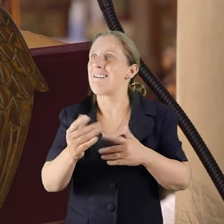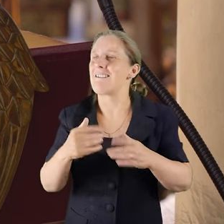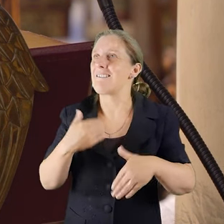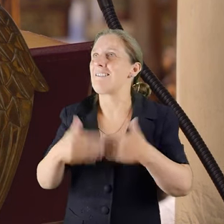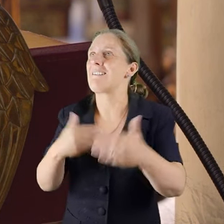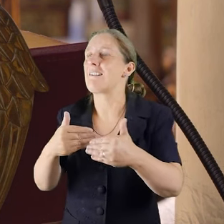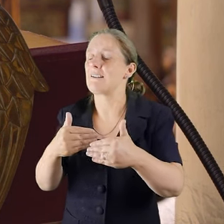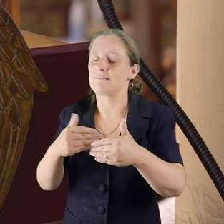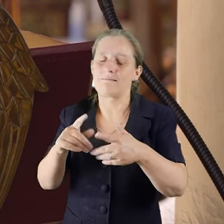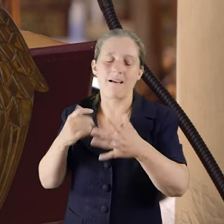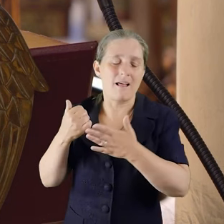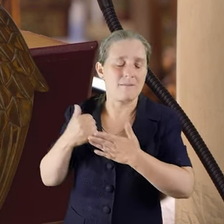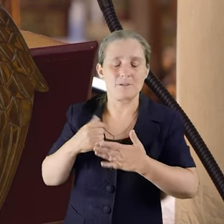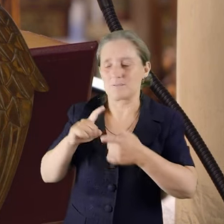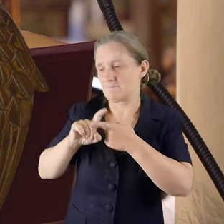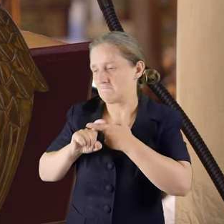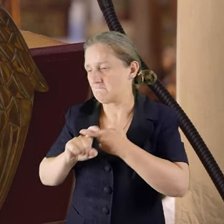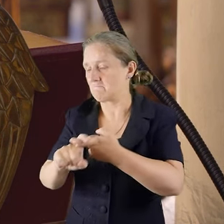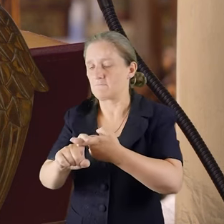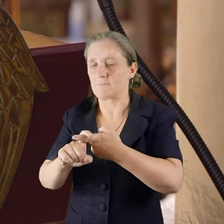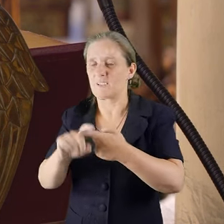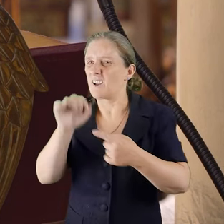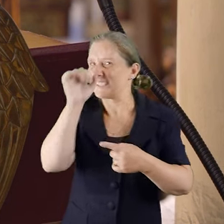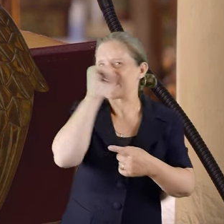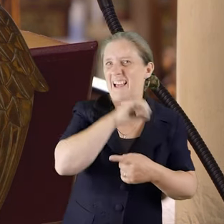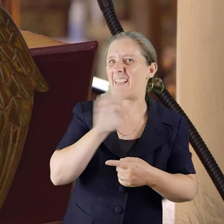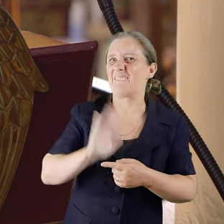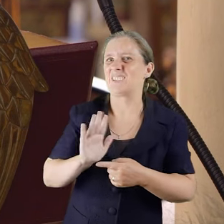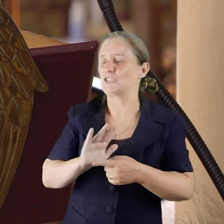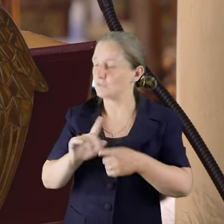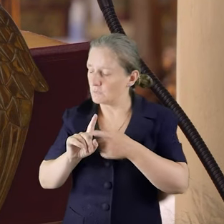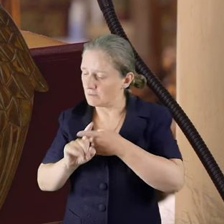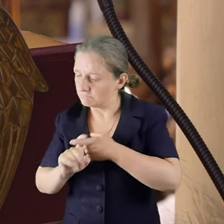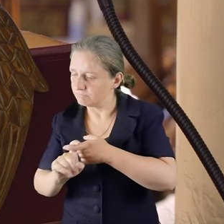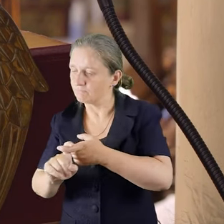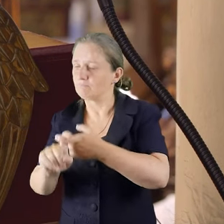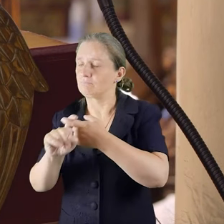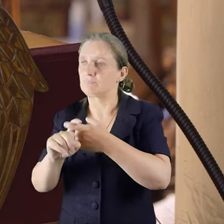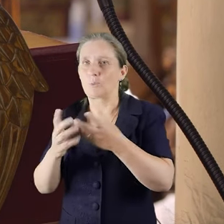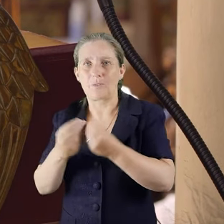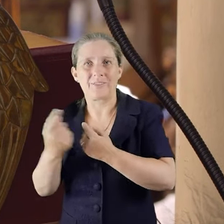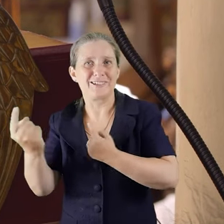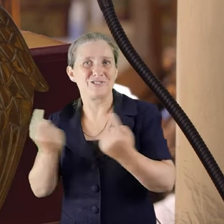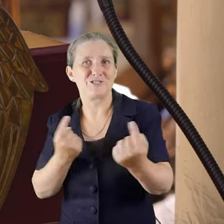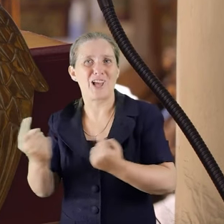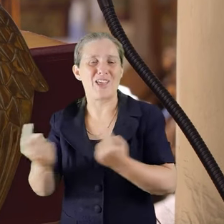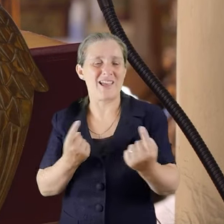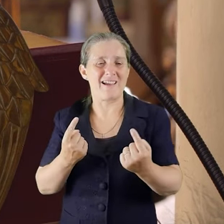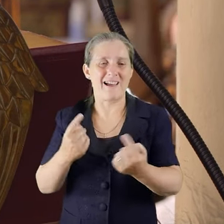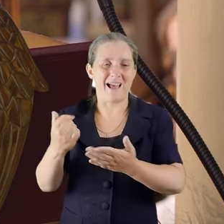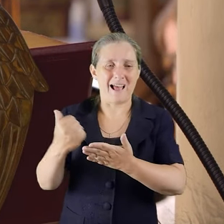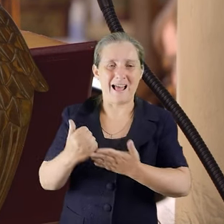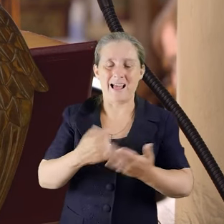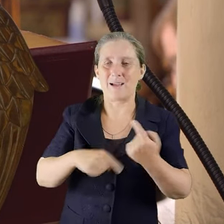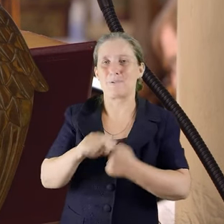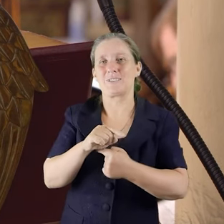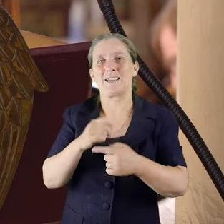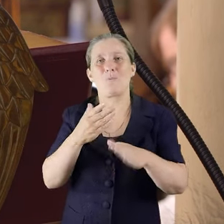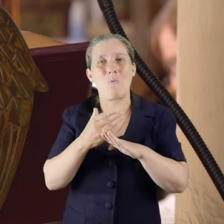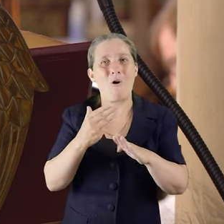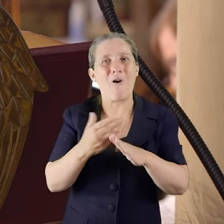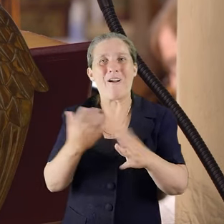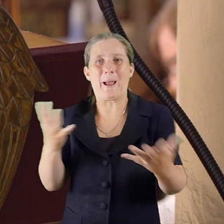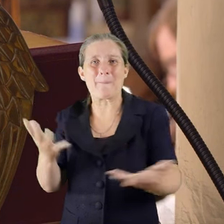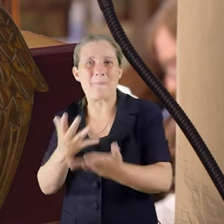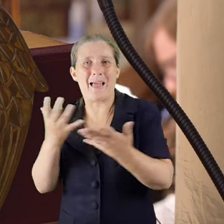us. Make us loyal and unselfish in our dealings with one another, and help us both in our work and